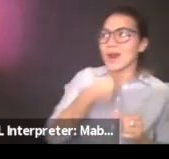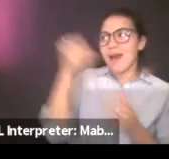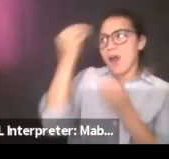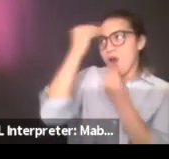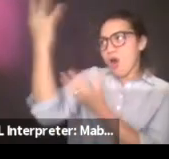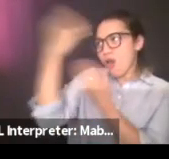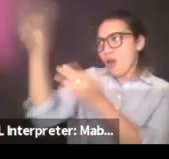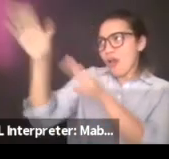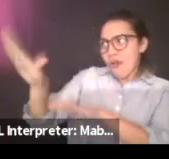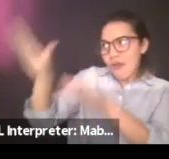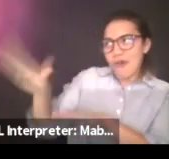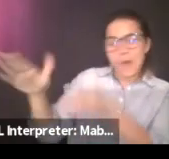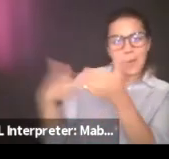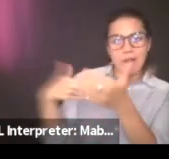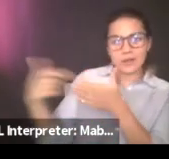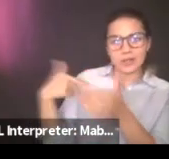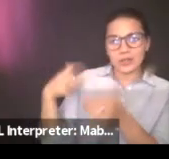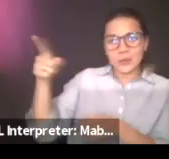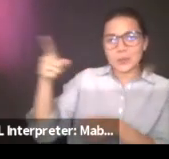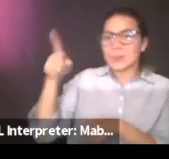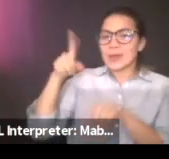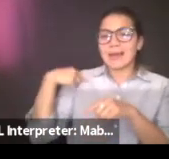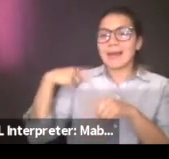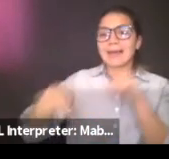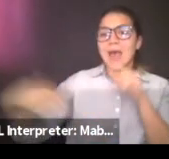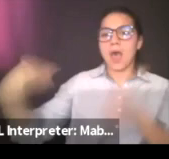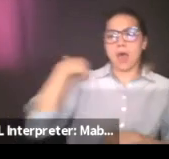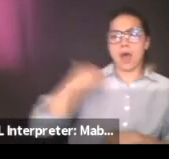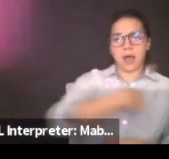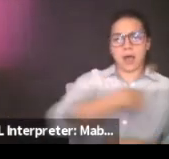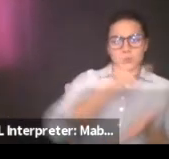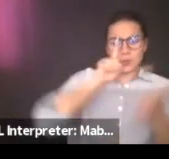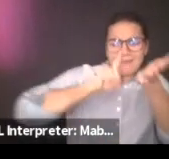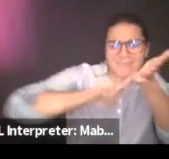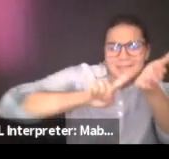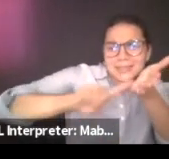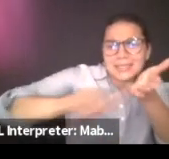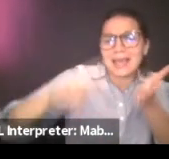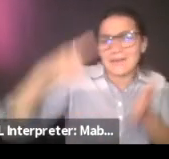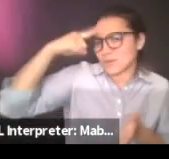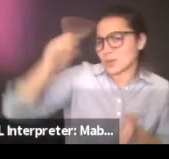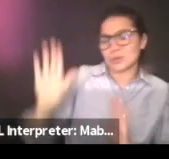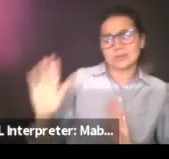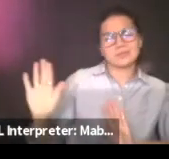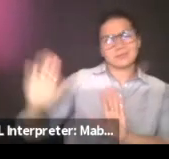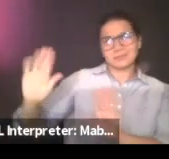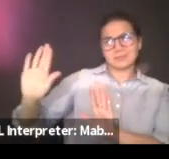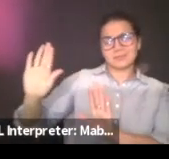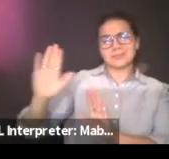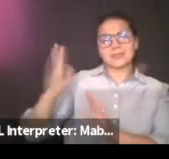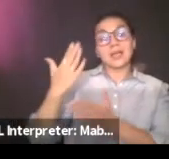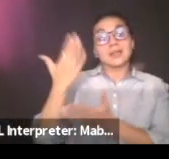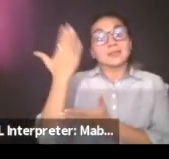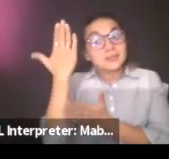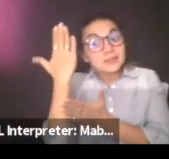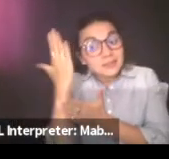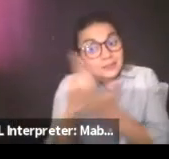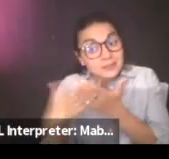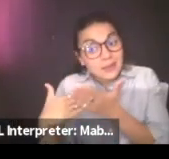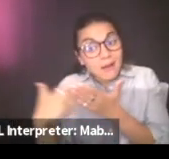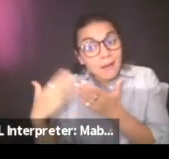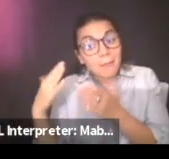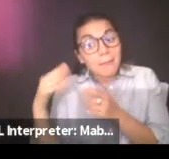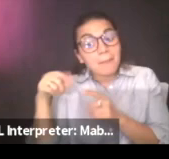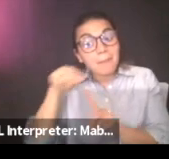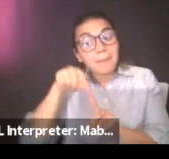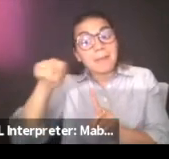your investigators. We are not your right. And to have the kind of, there are some jurisdictions in this nation that are starting to acknowledge